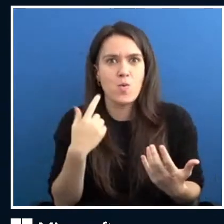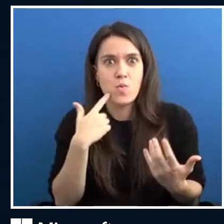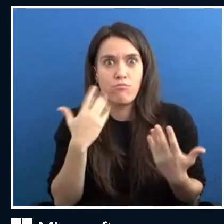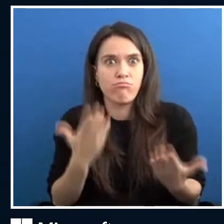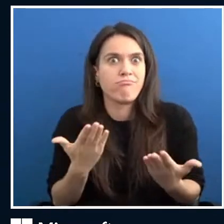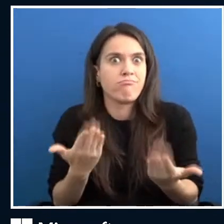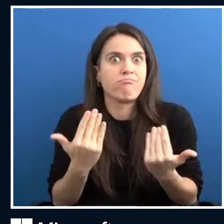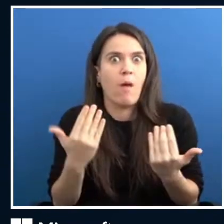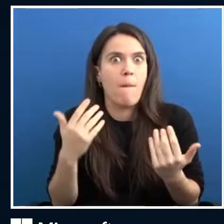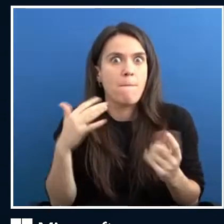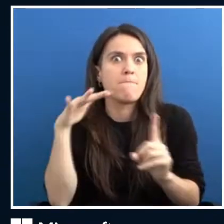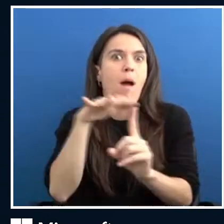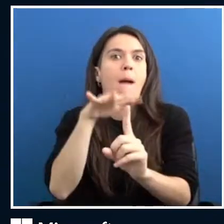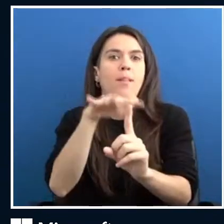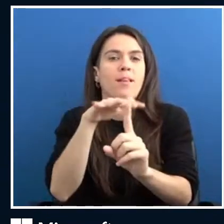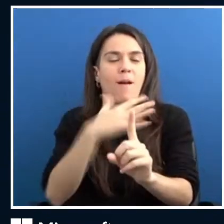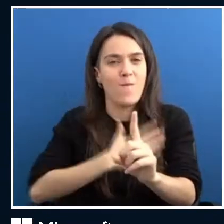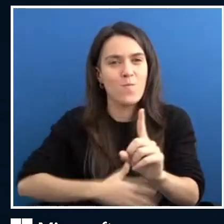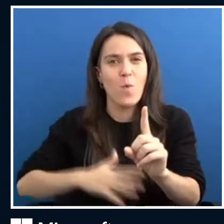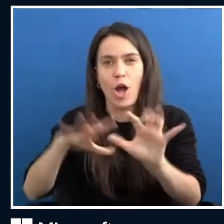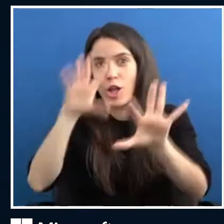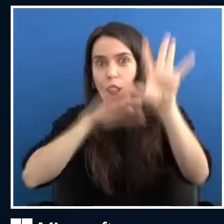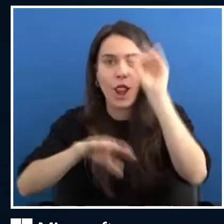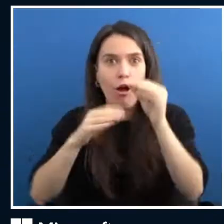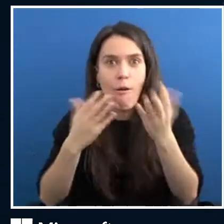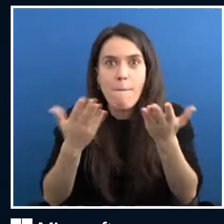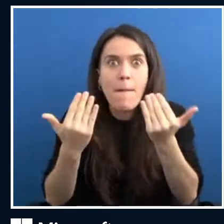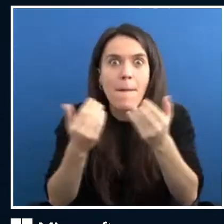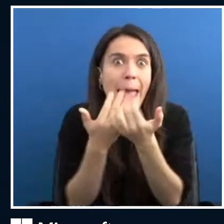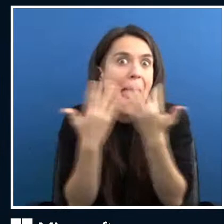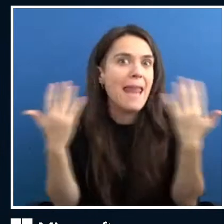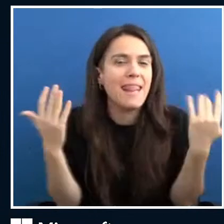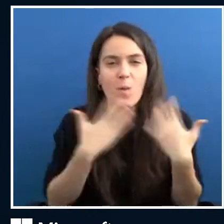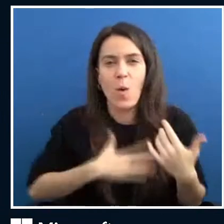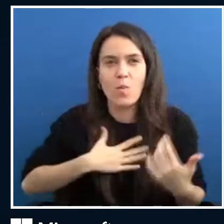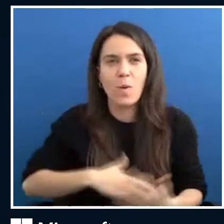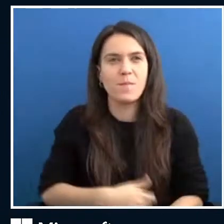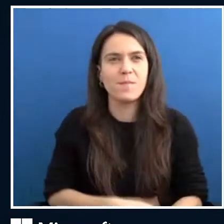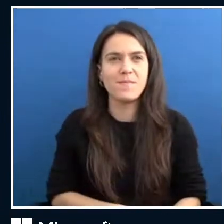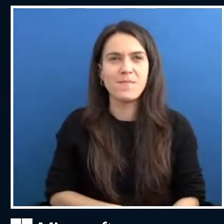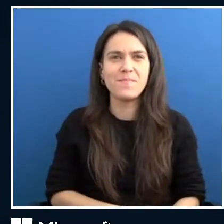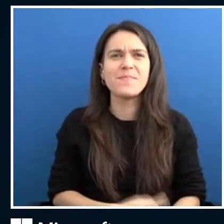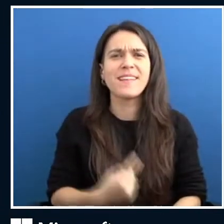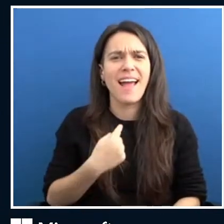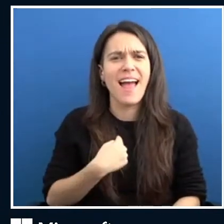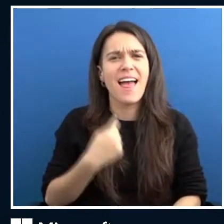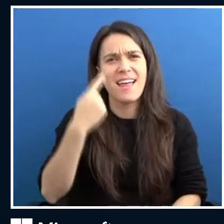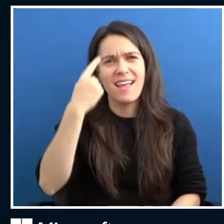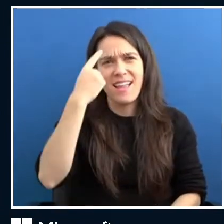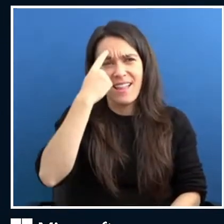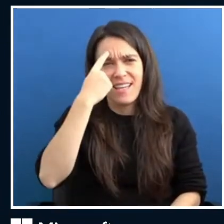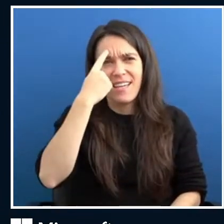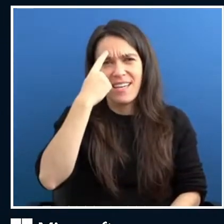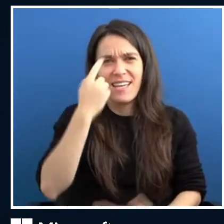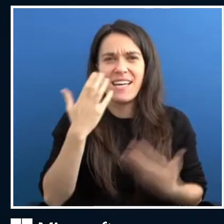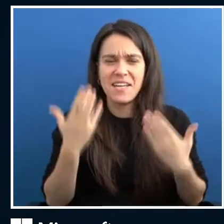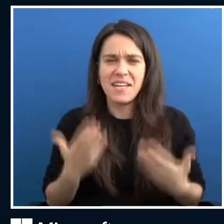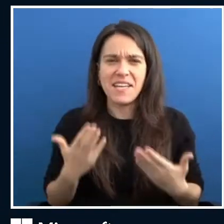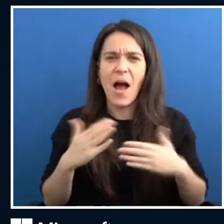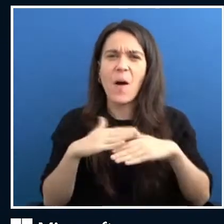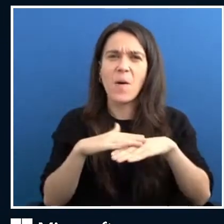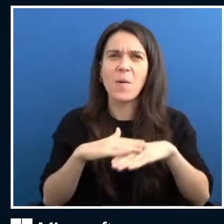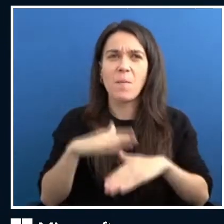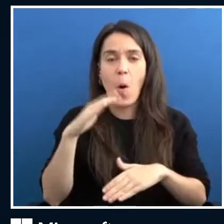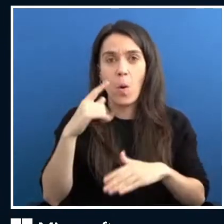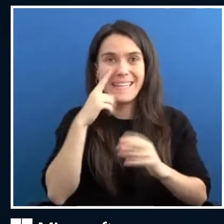topic? Yeah, thanks, Lee. So currently, I think they've come leaps and bounds in recent years, primarily aided by the improvement